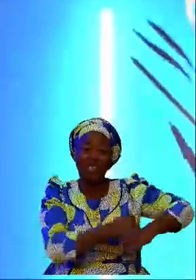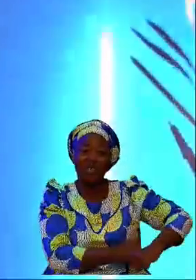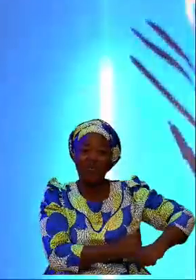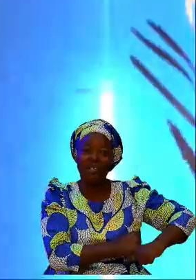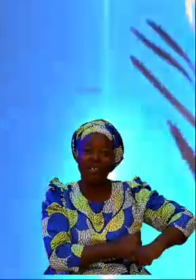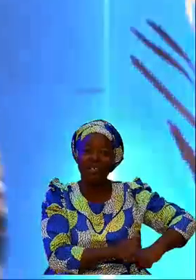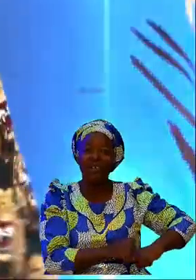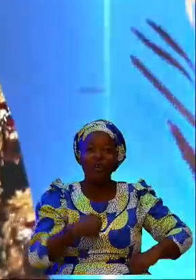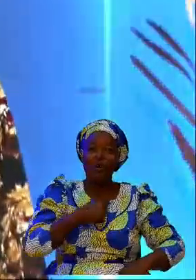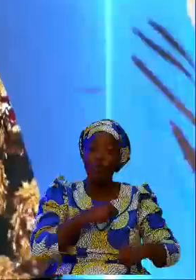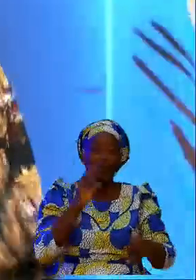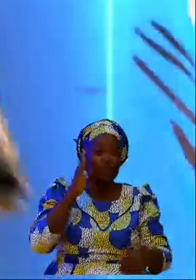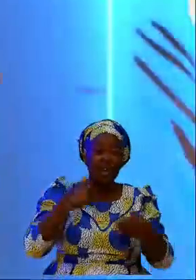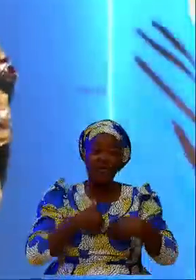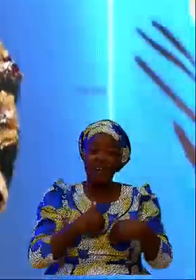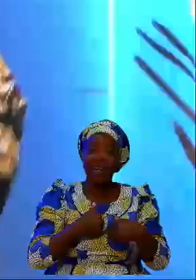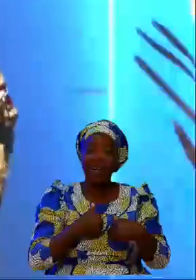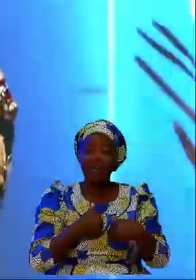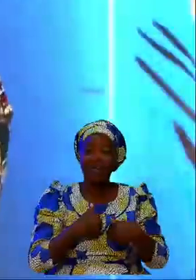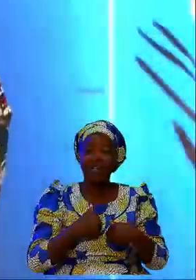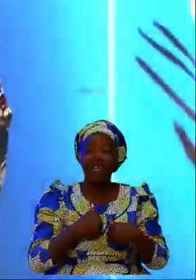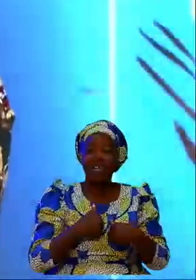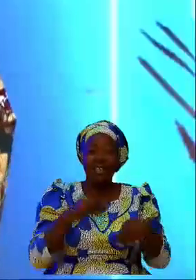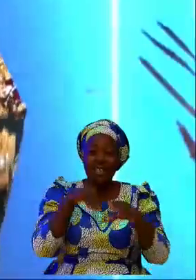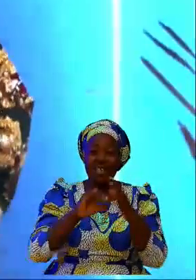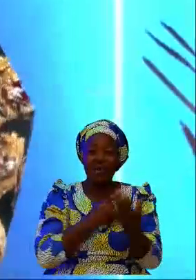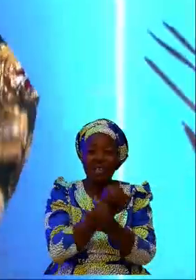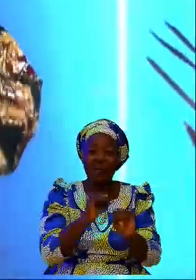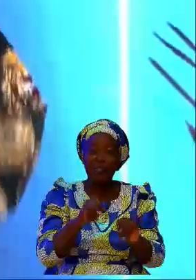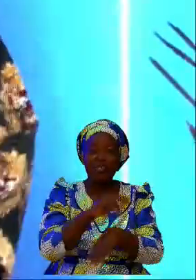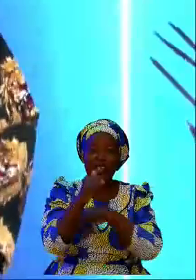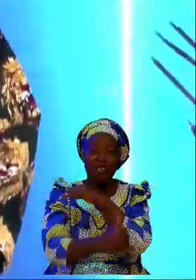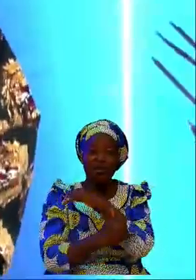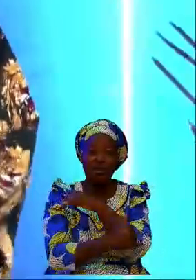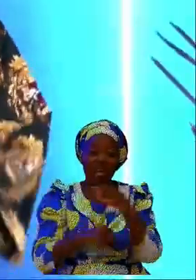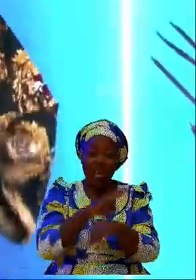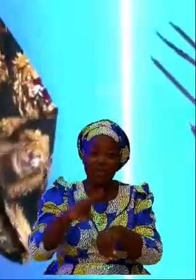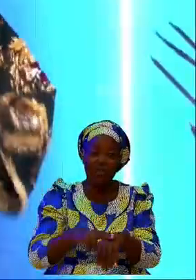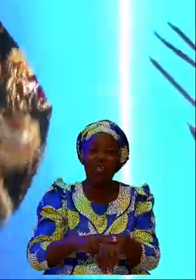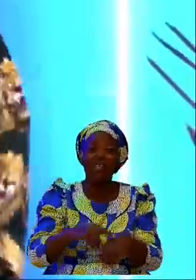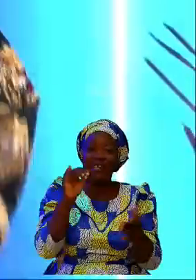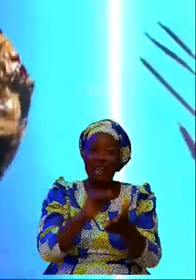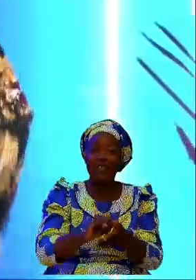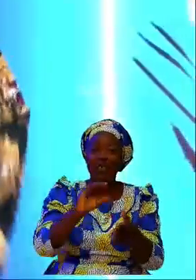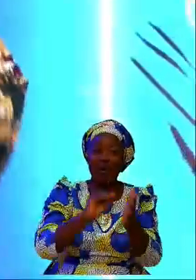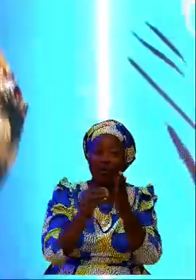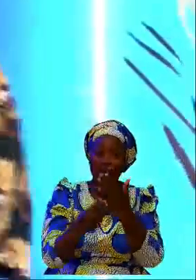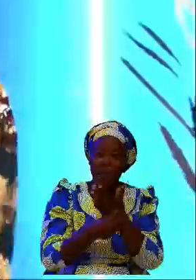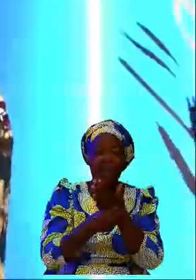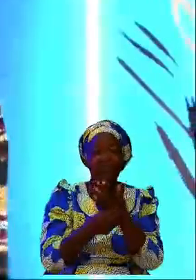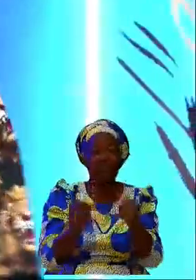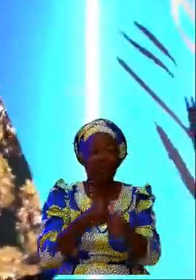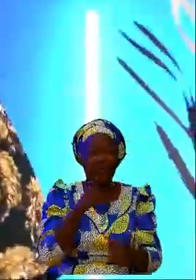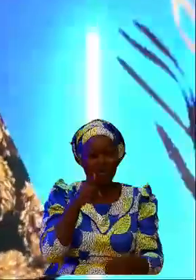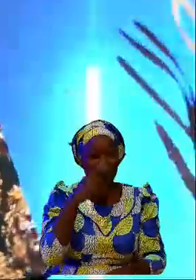the prosperity, all the security we ought to have in our independent